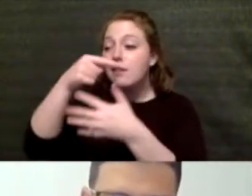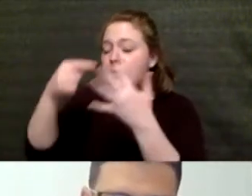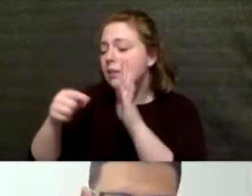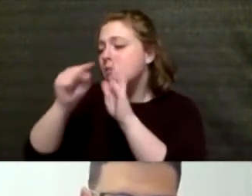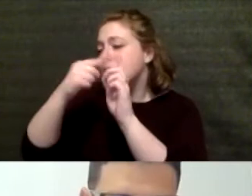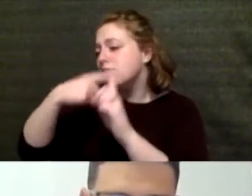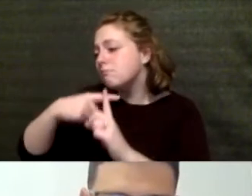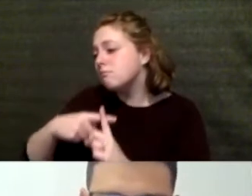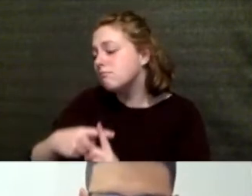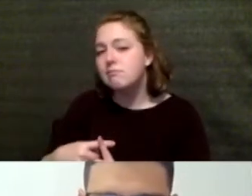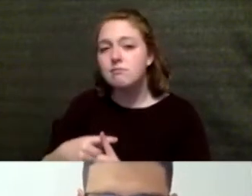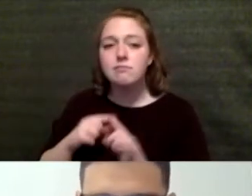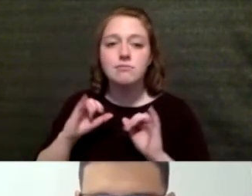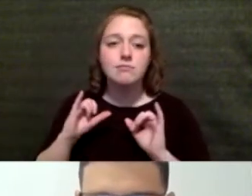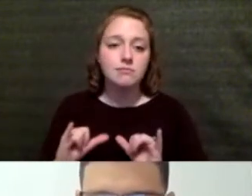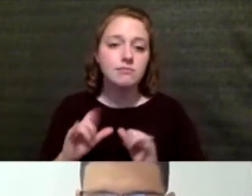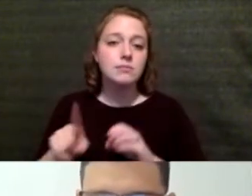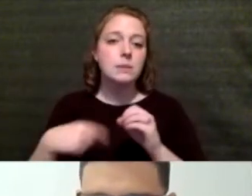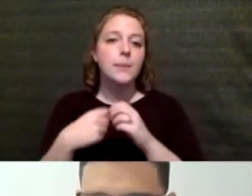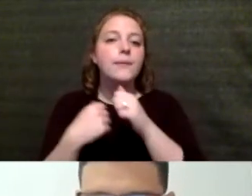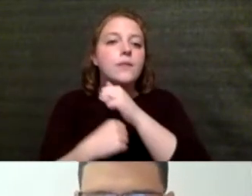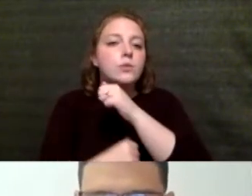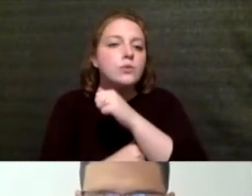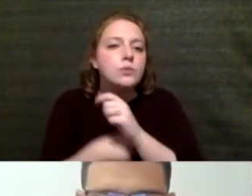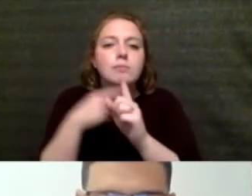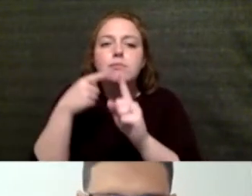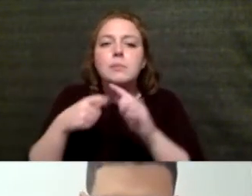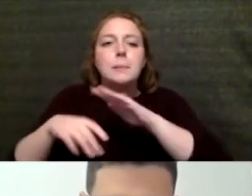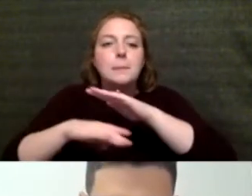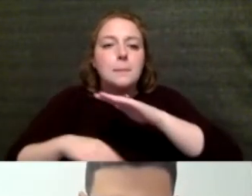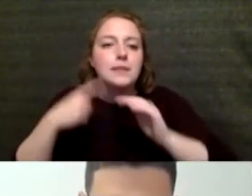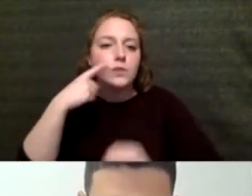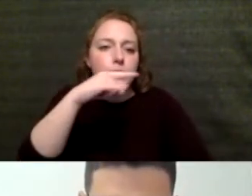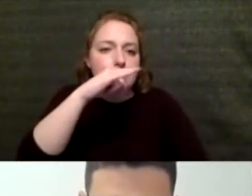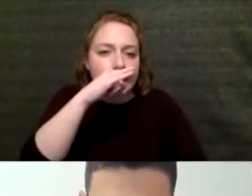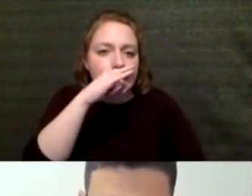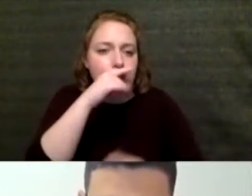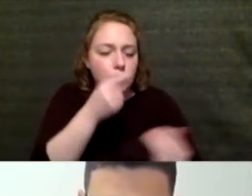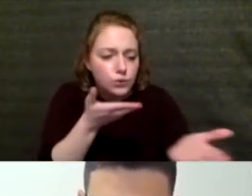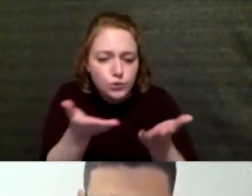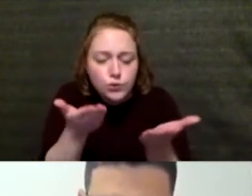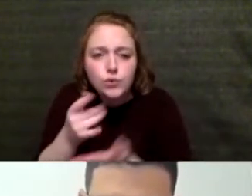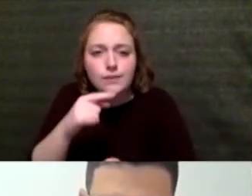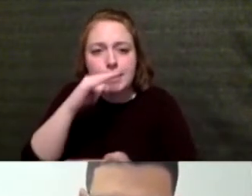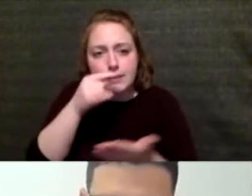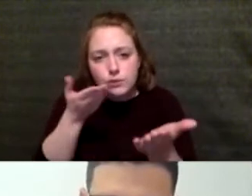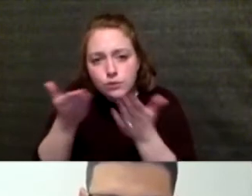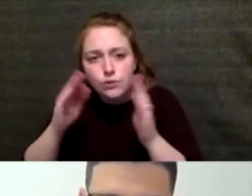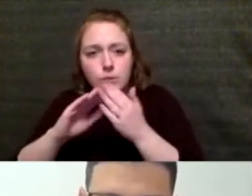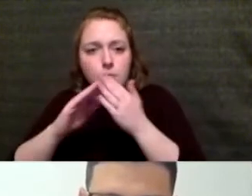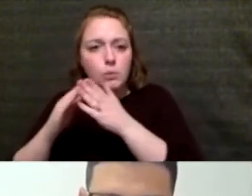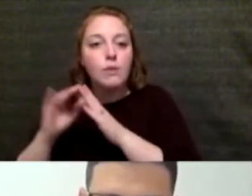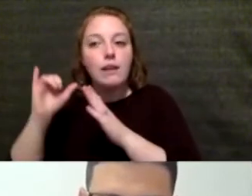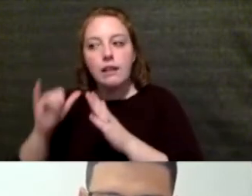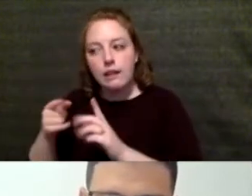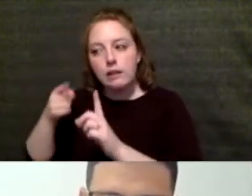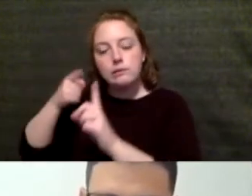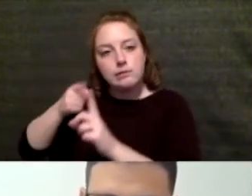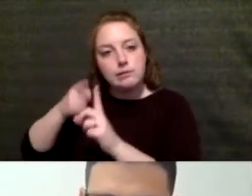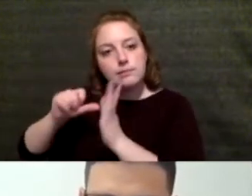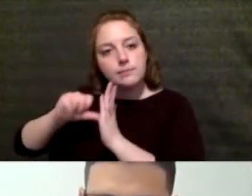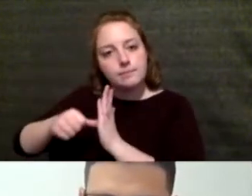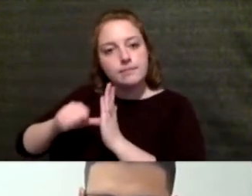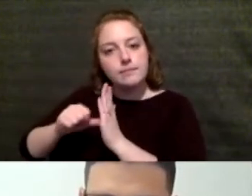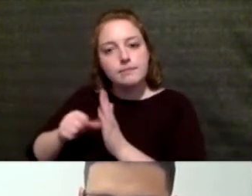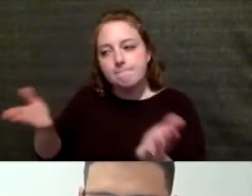foundation and if it's about our kids and it's about our communities, I think as long as we keep casting that vision and building up and giving them hope